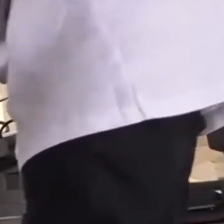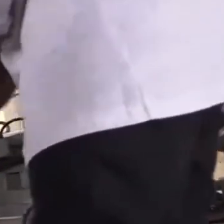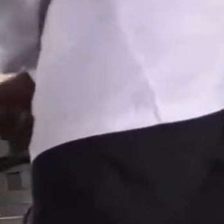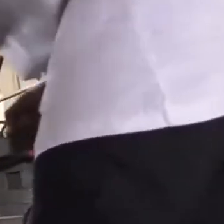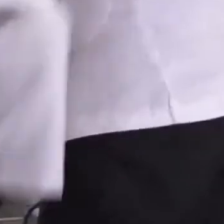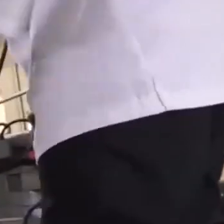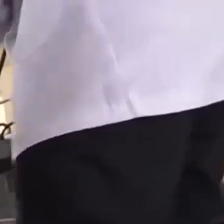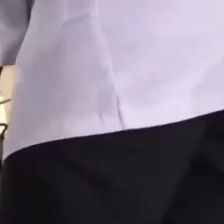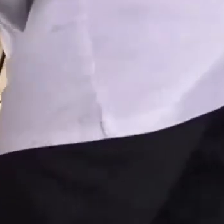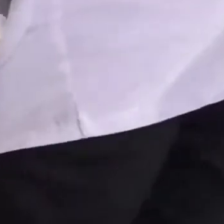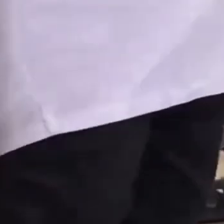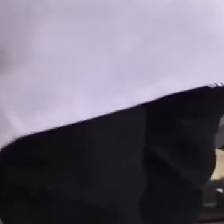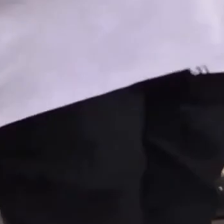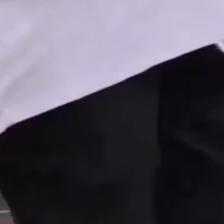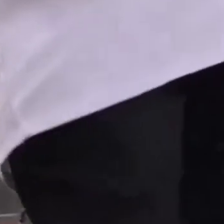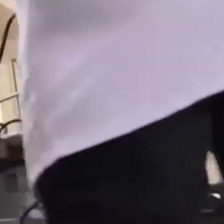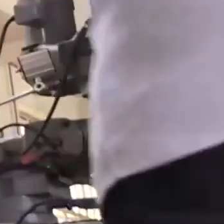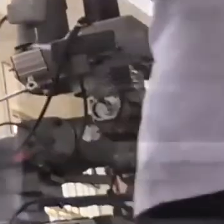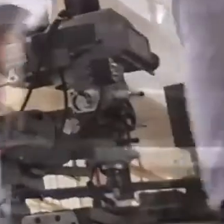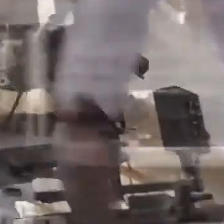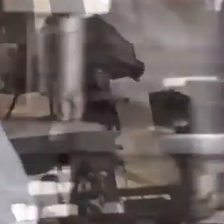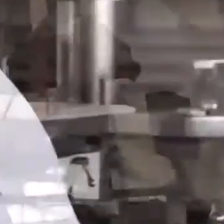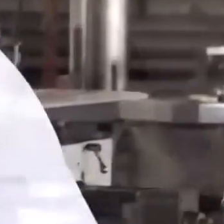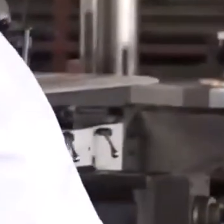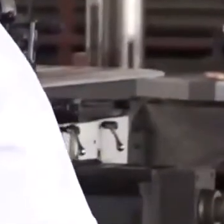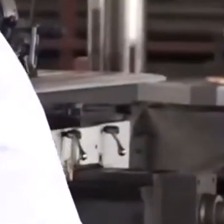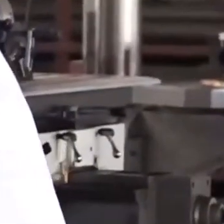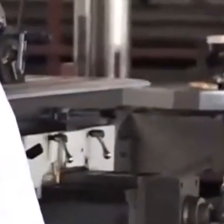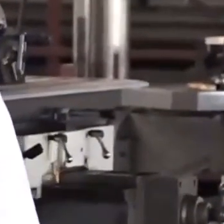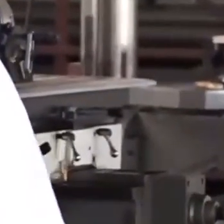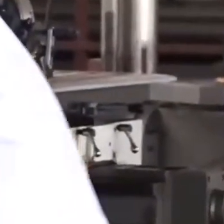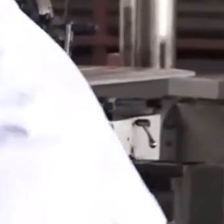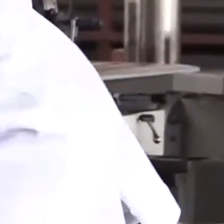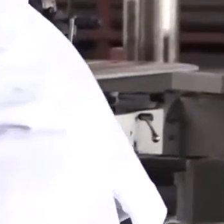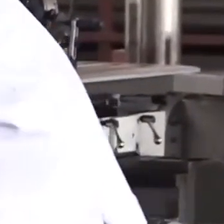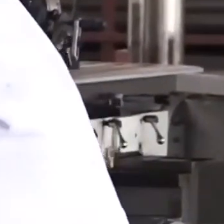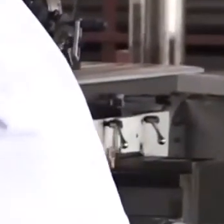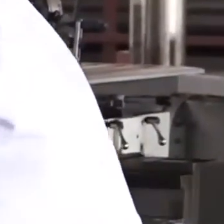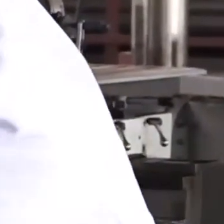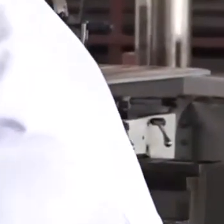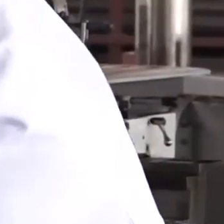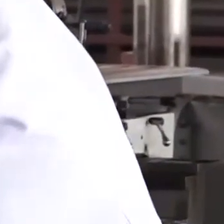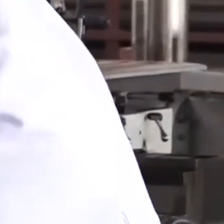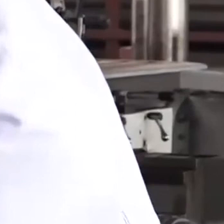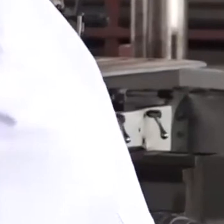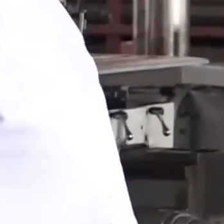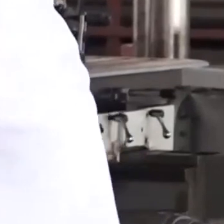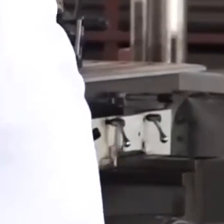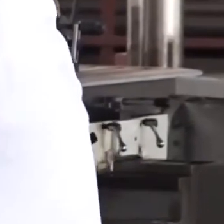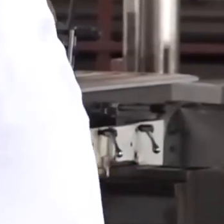All workshops and laboratories housed in the school have lab technicians who monitor the functions of the workshops